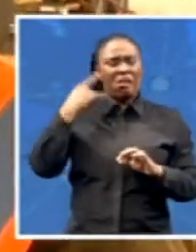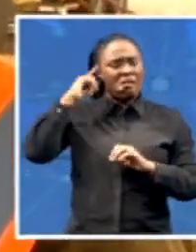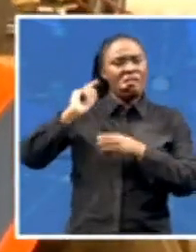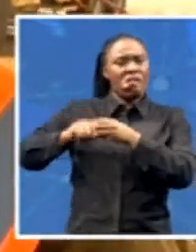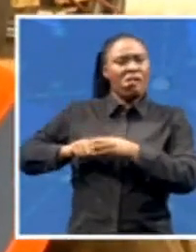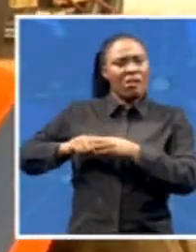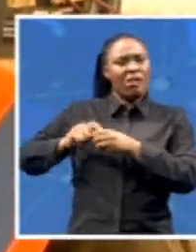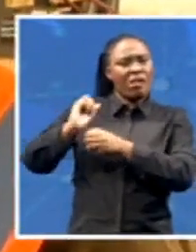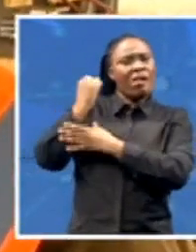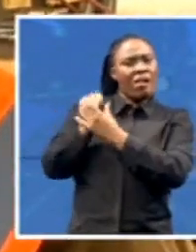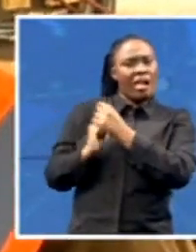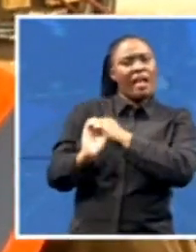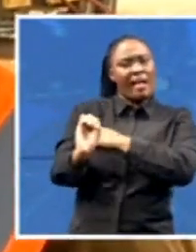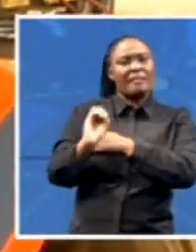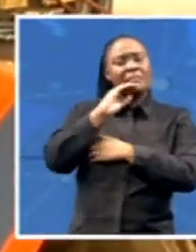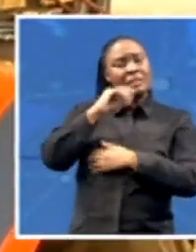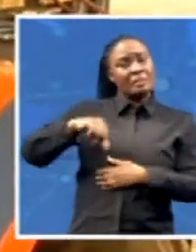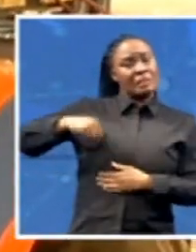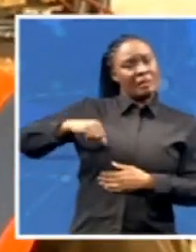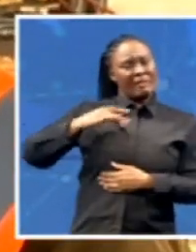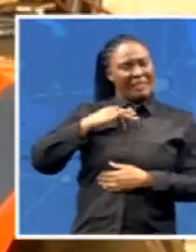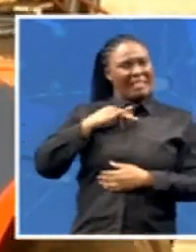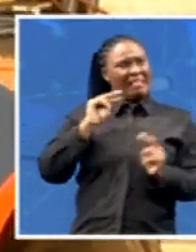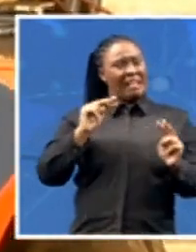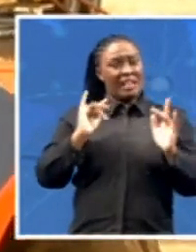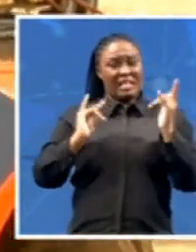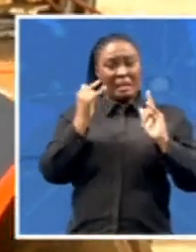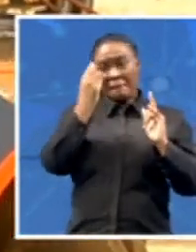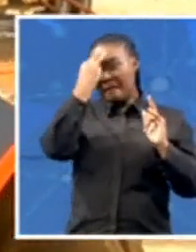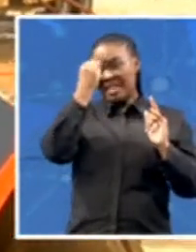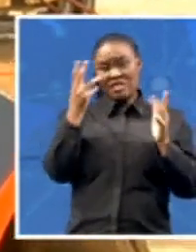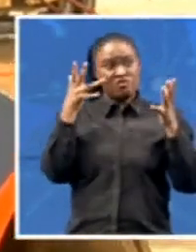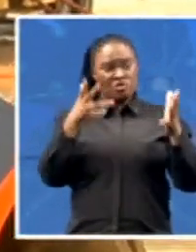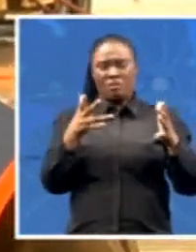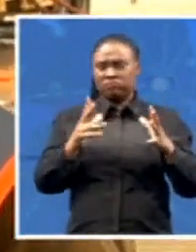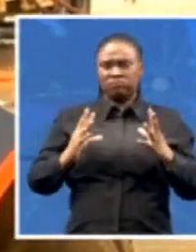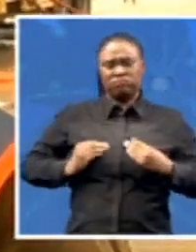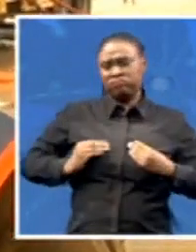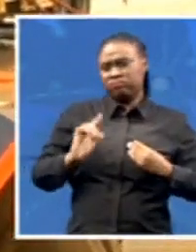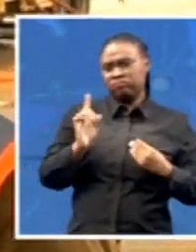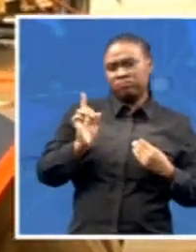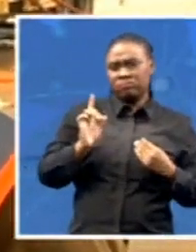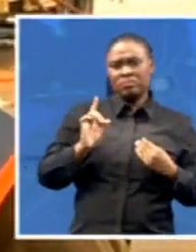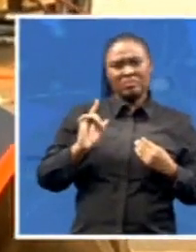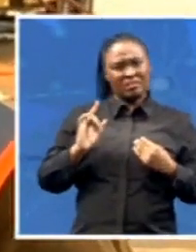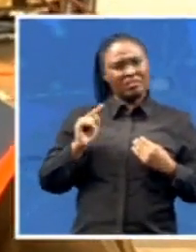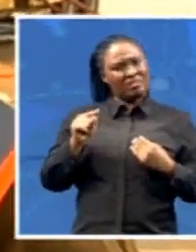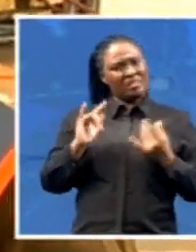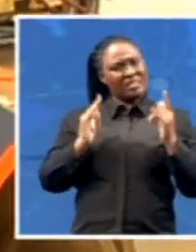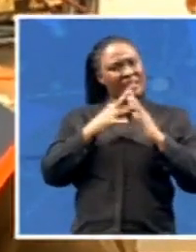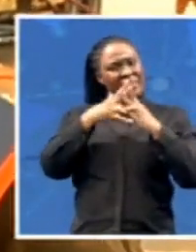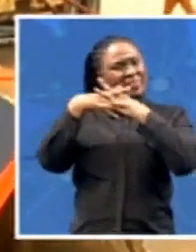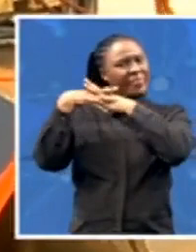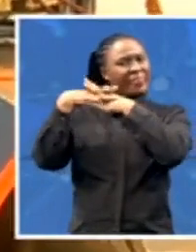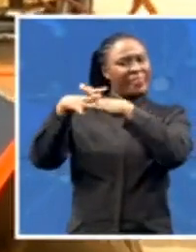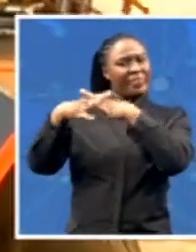seeing our town burning like this. Really, we can't be losing the city like this, and also we can't run the risk of losing the